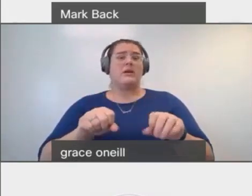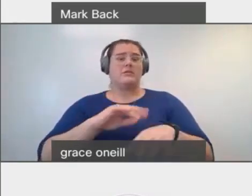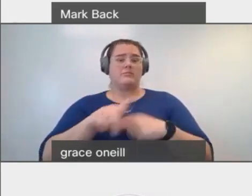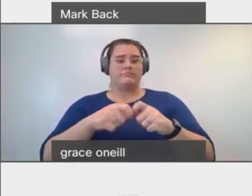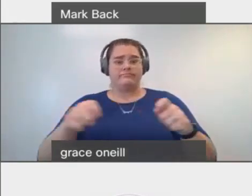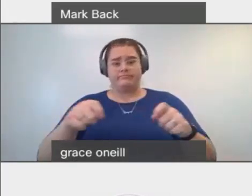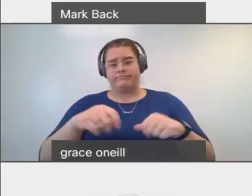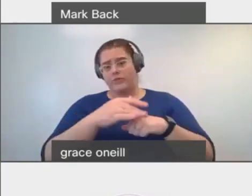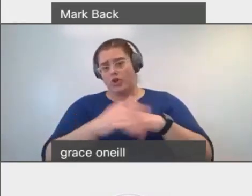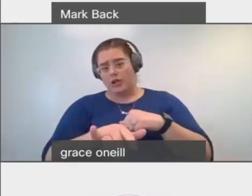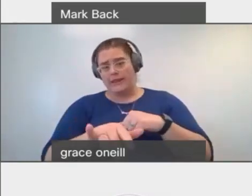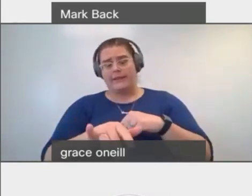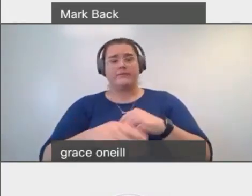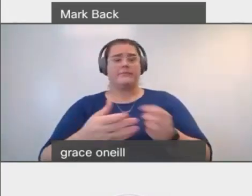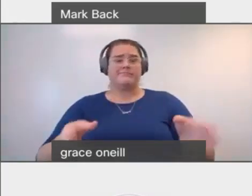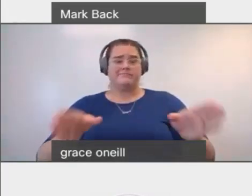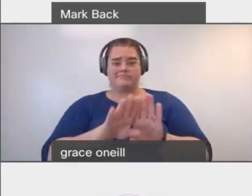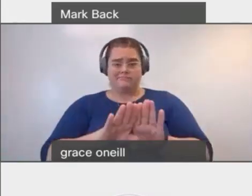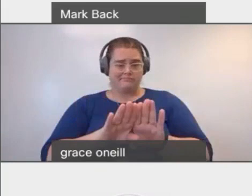we could certainly end early at this point.